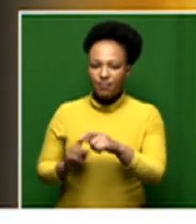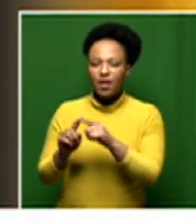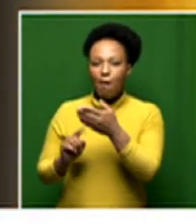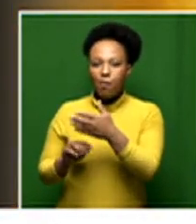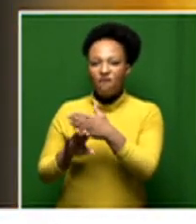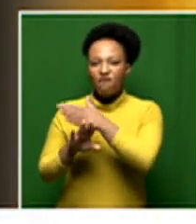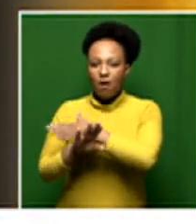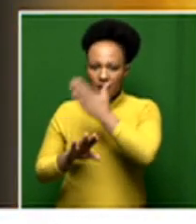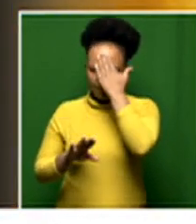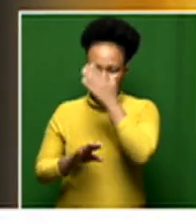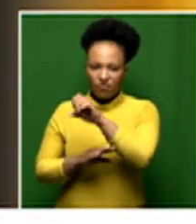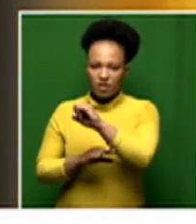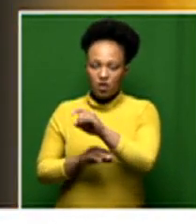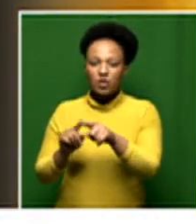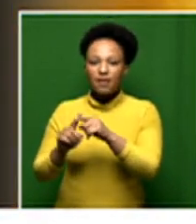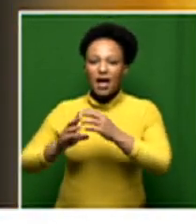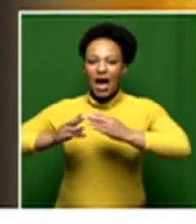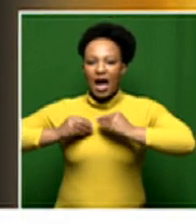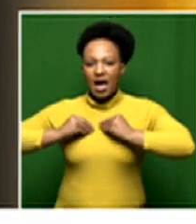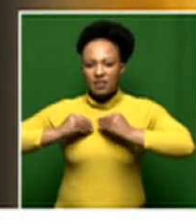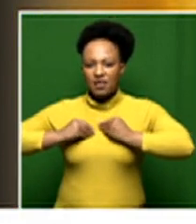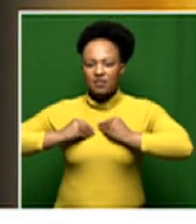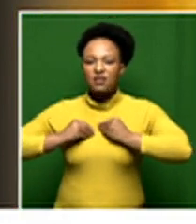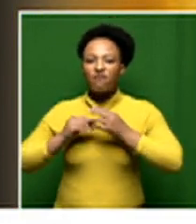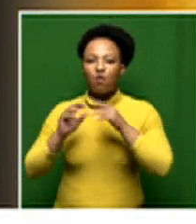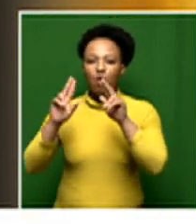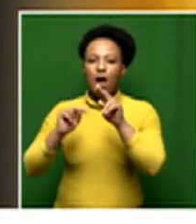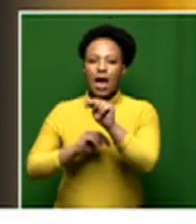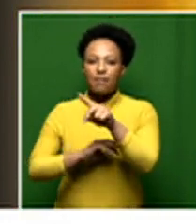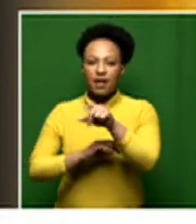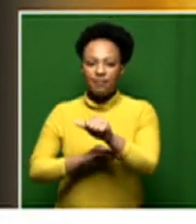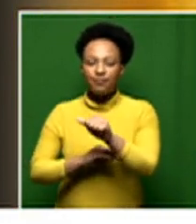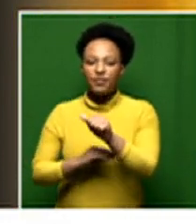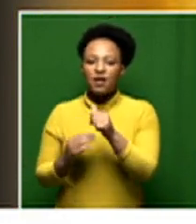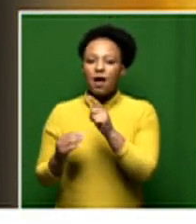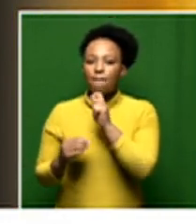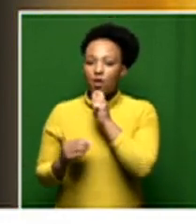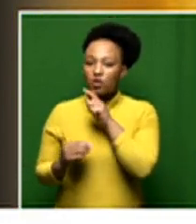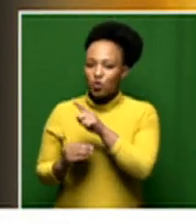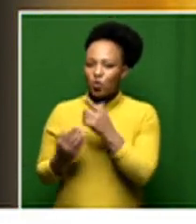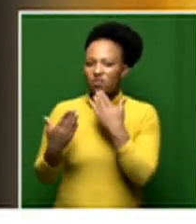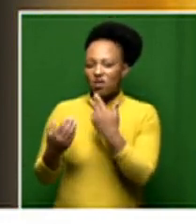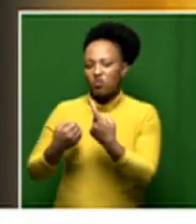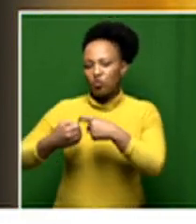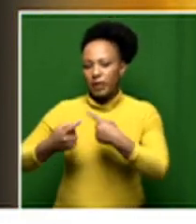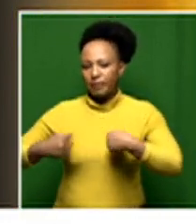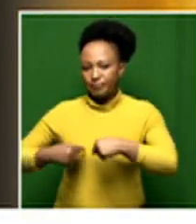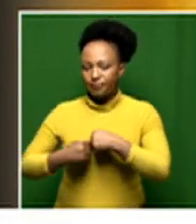Unit and Asset Forfeiture Unit at the National Prosecuting Authority. Mr. Hofmeyr, very good morning to you. Thanks for joining us. Welcome to Morning